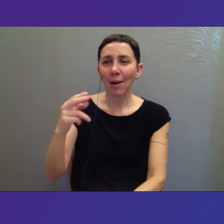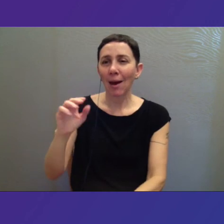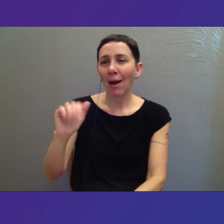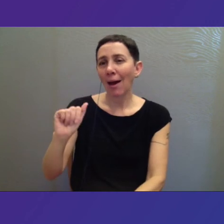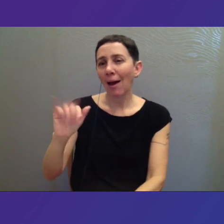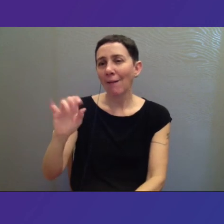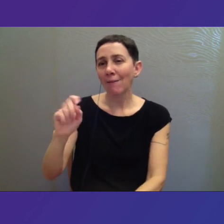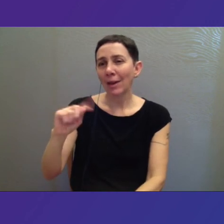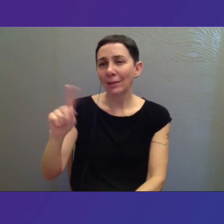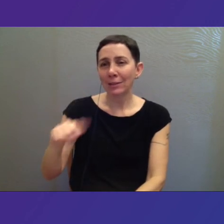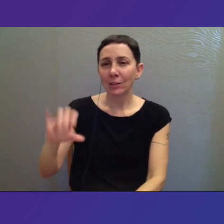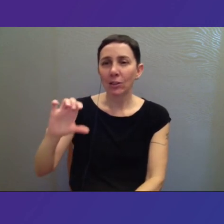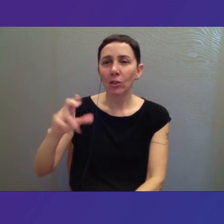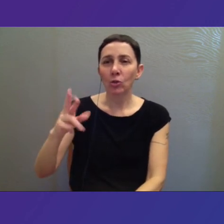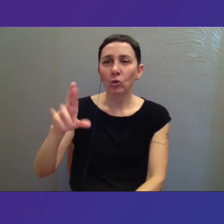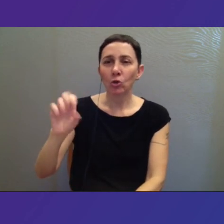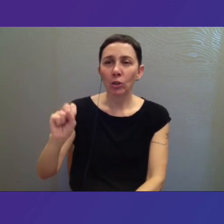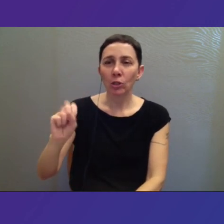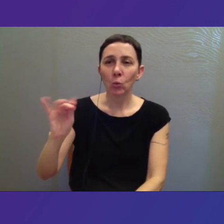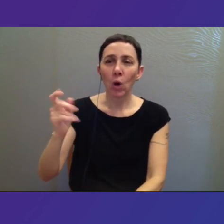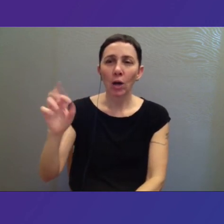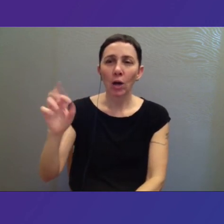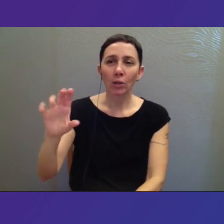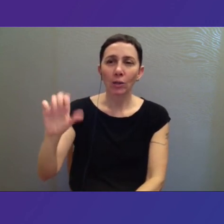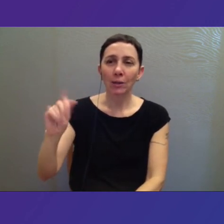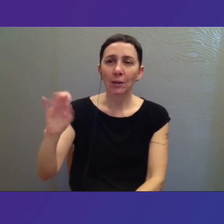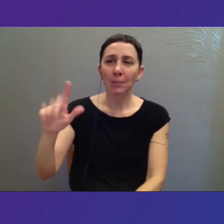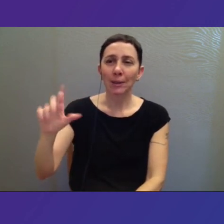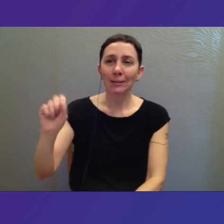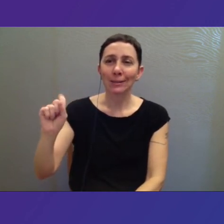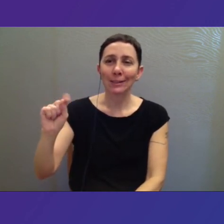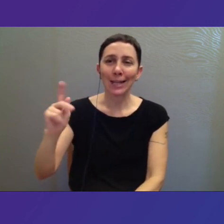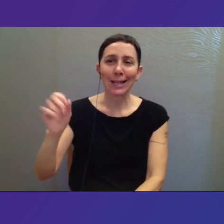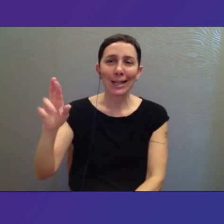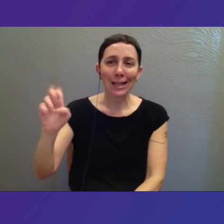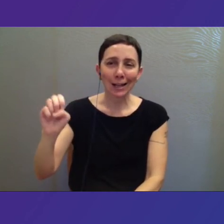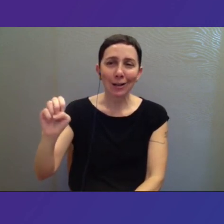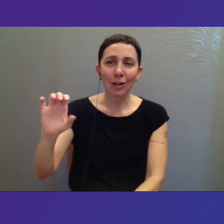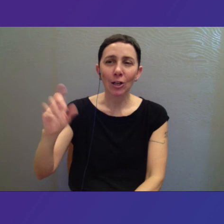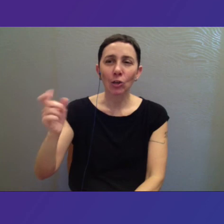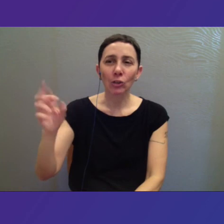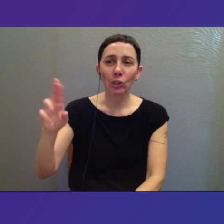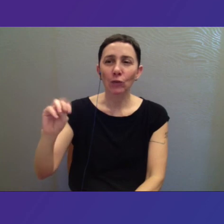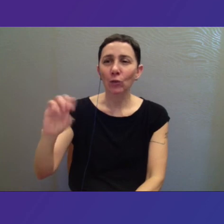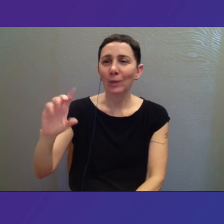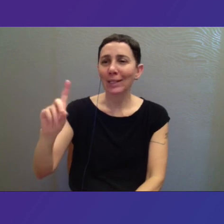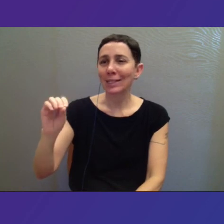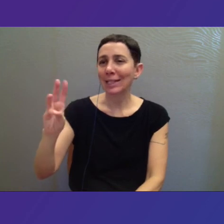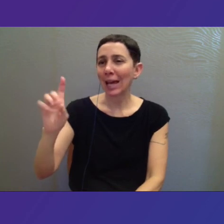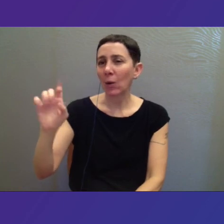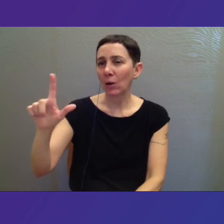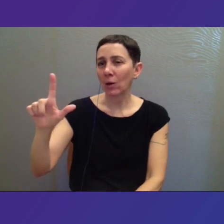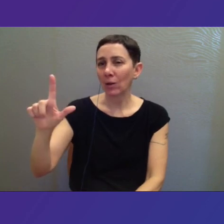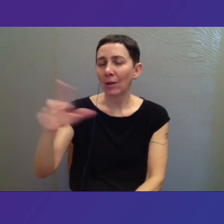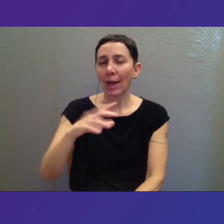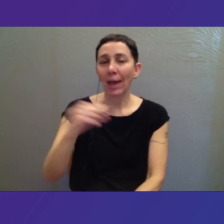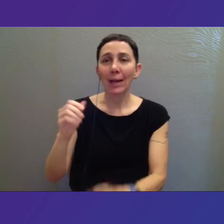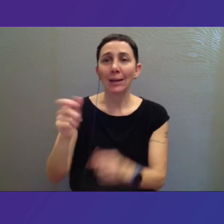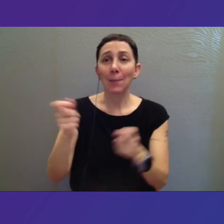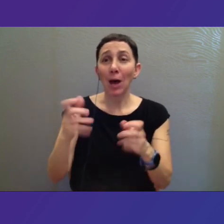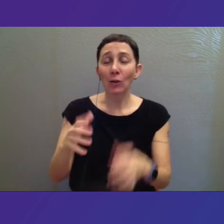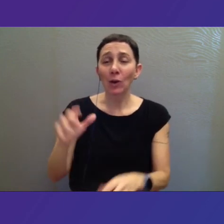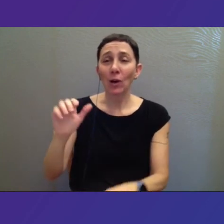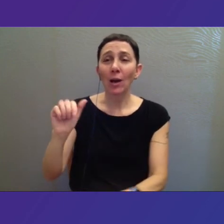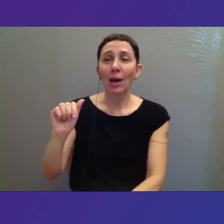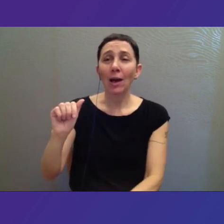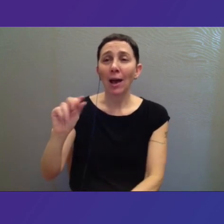Chris Walker, Kamal Sinclair, Christopher McDowell, and our moderator will be Anya Ozuzu. I hope you enjoyed the